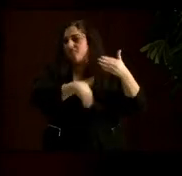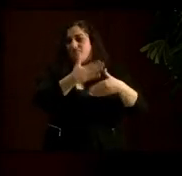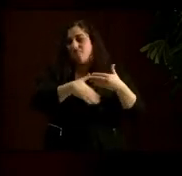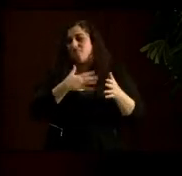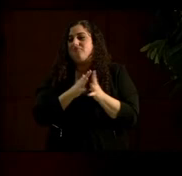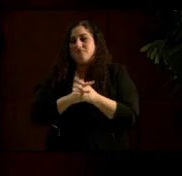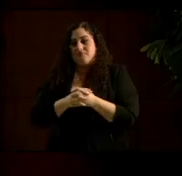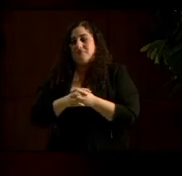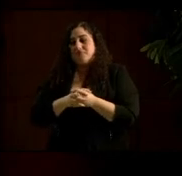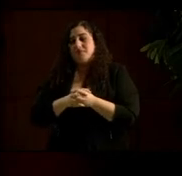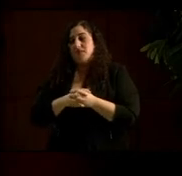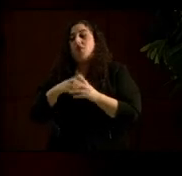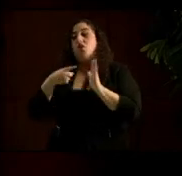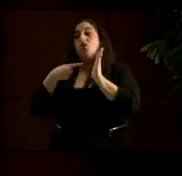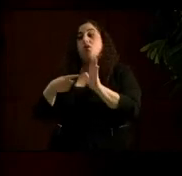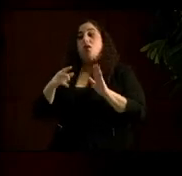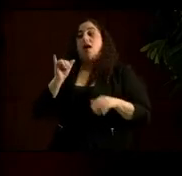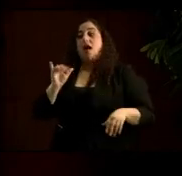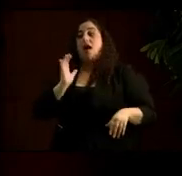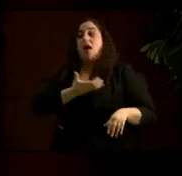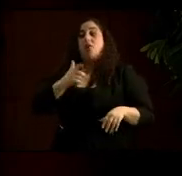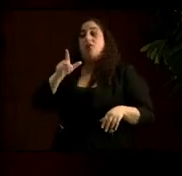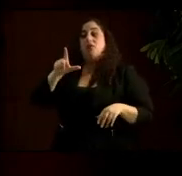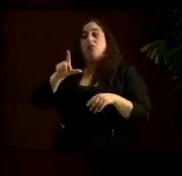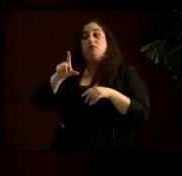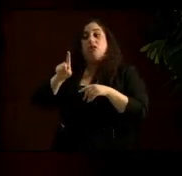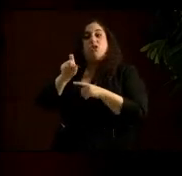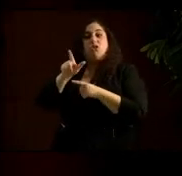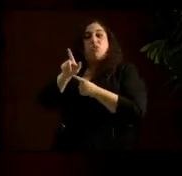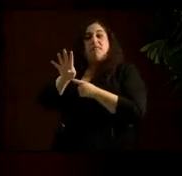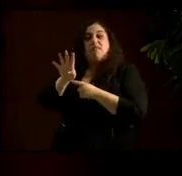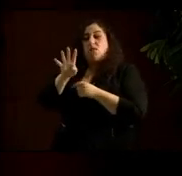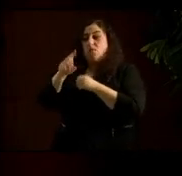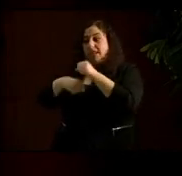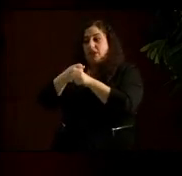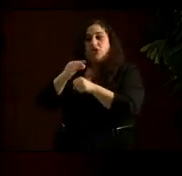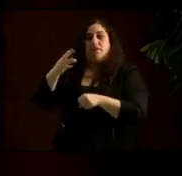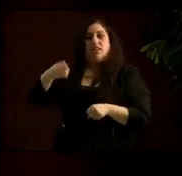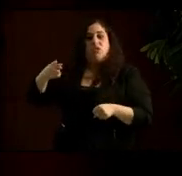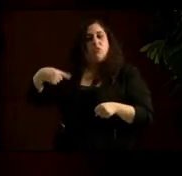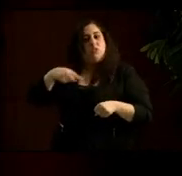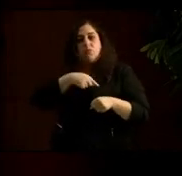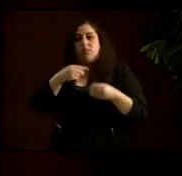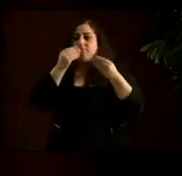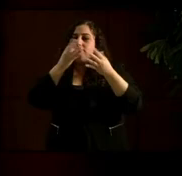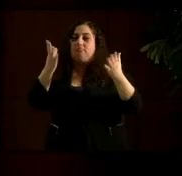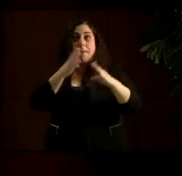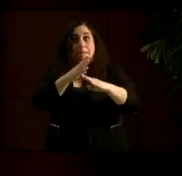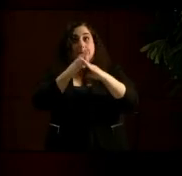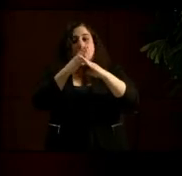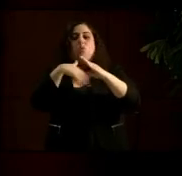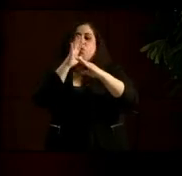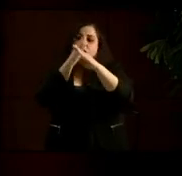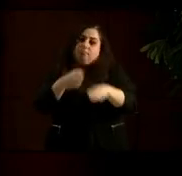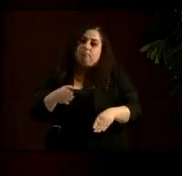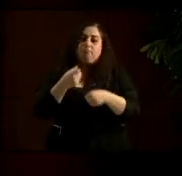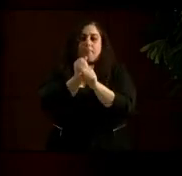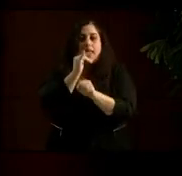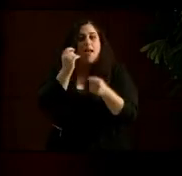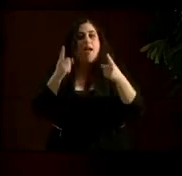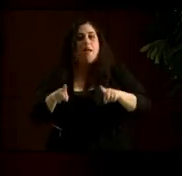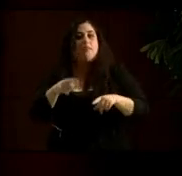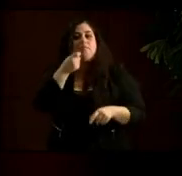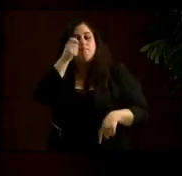the voices of thousands. They represent the hopes and aspirations of all those who have called SDSU home and who